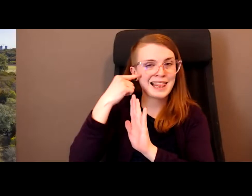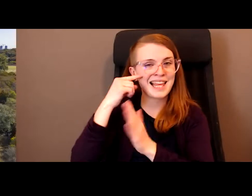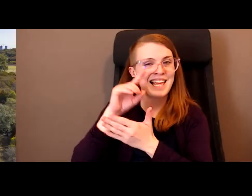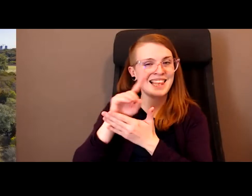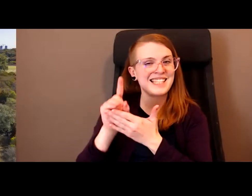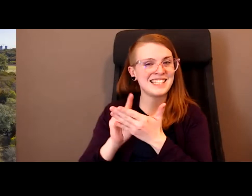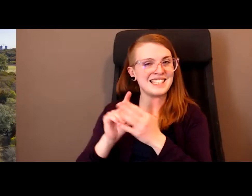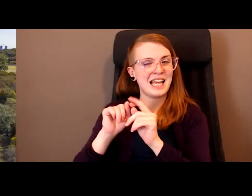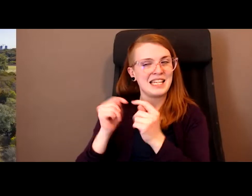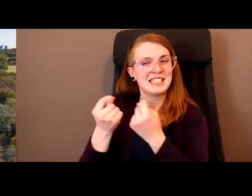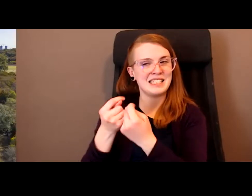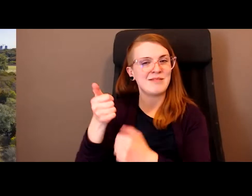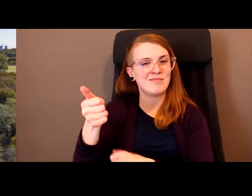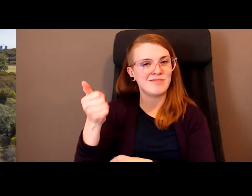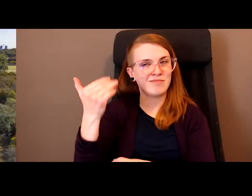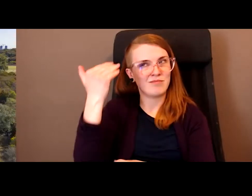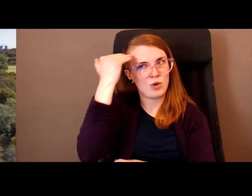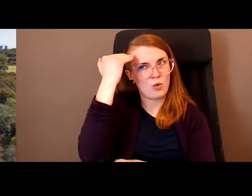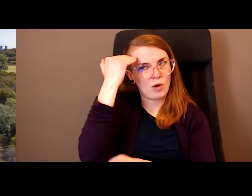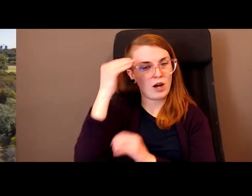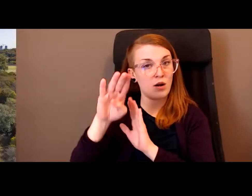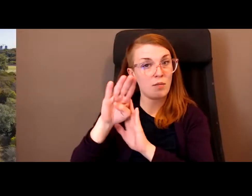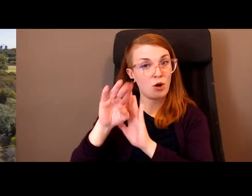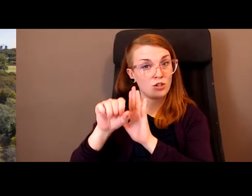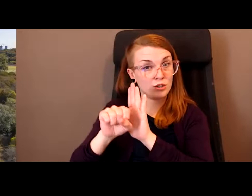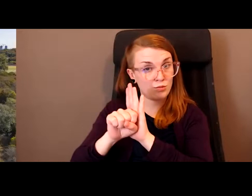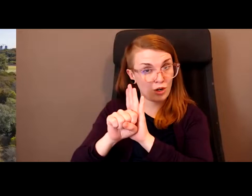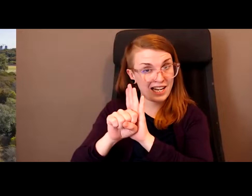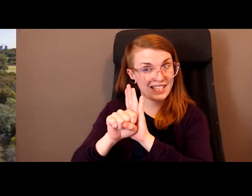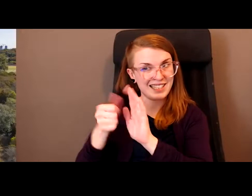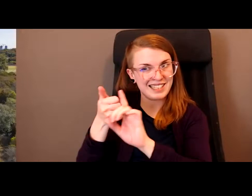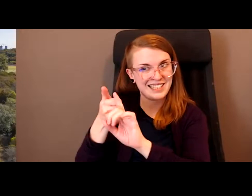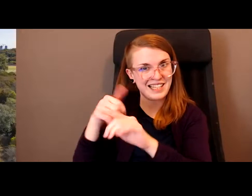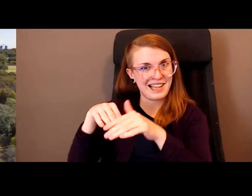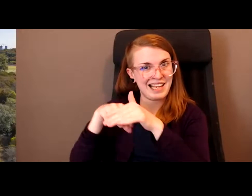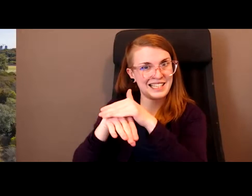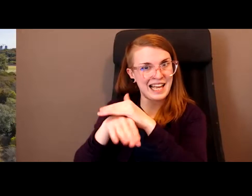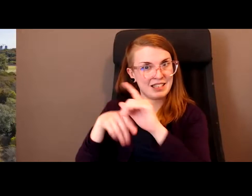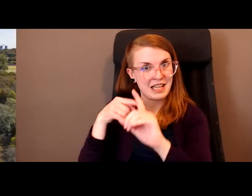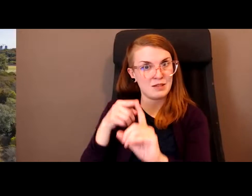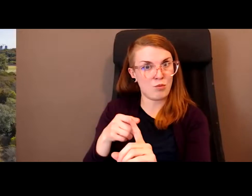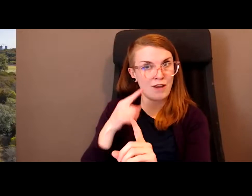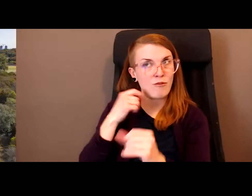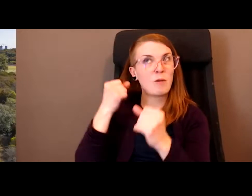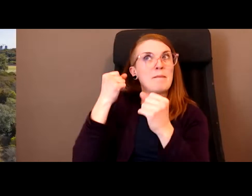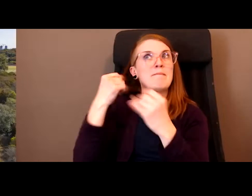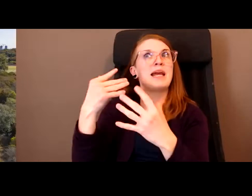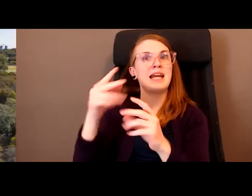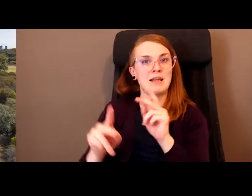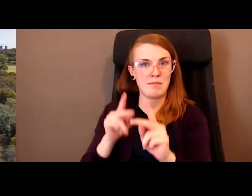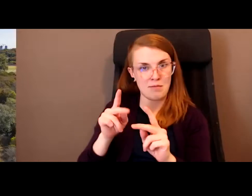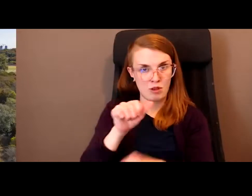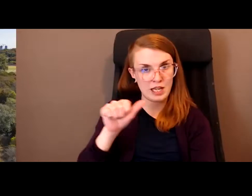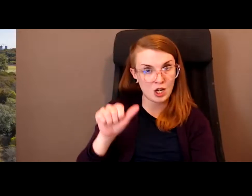that Barking Springs is an access point for a lot of Austinites.